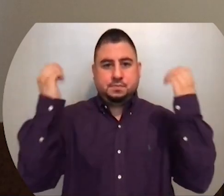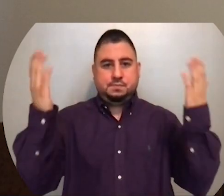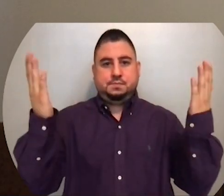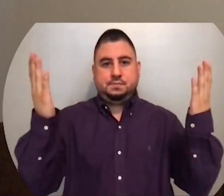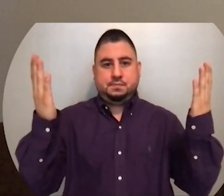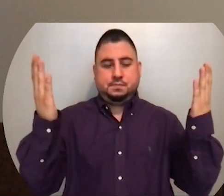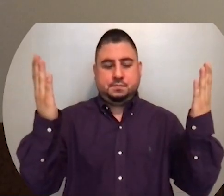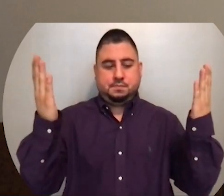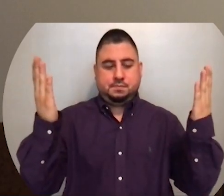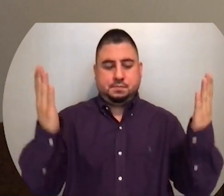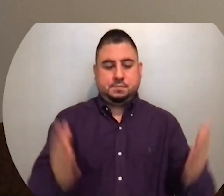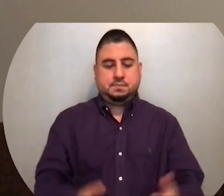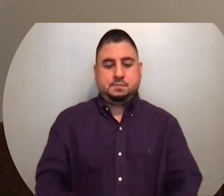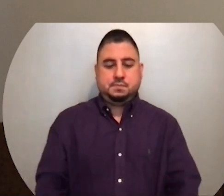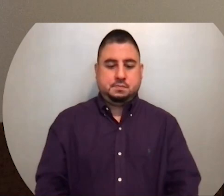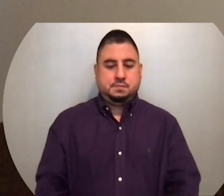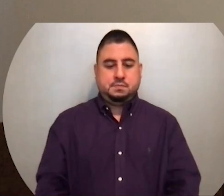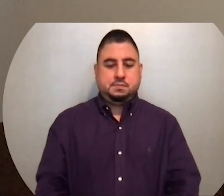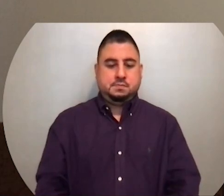alleluia.